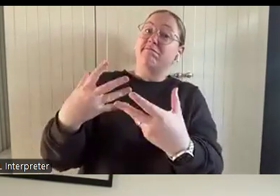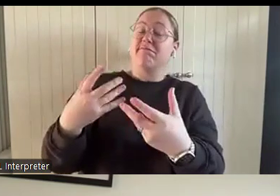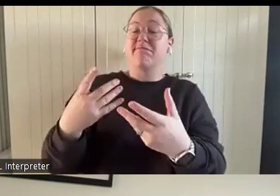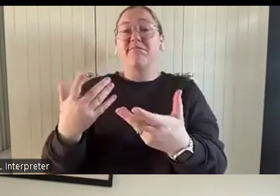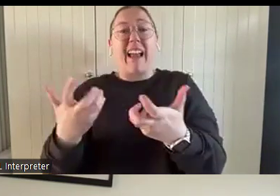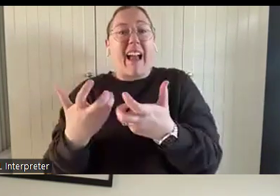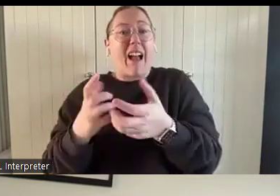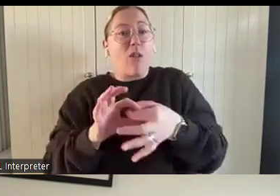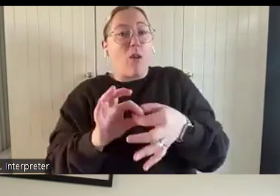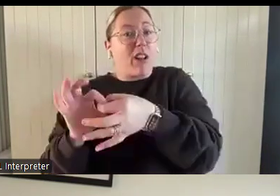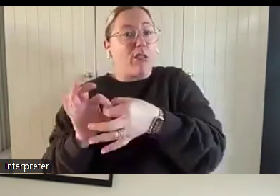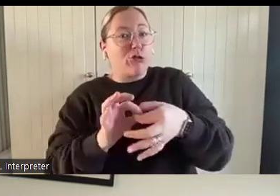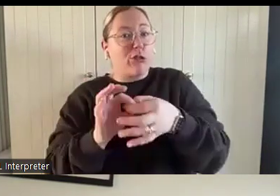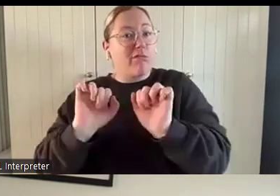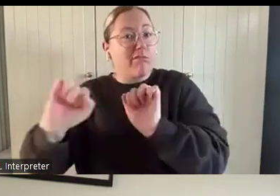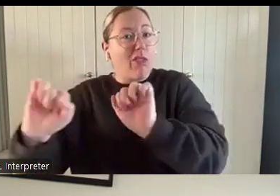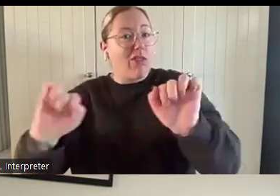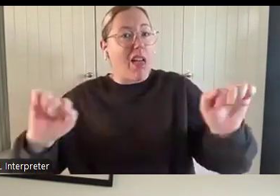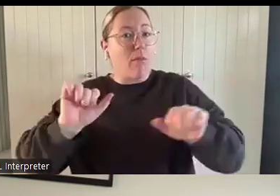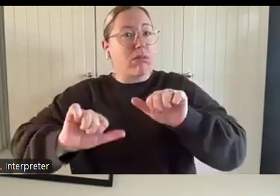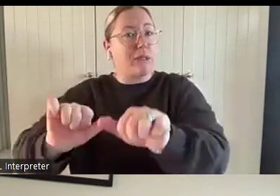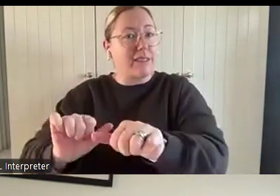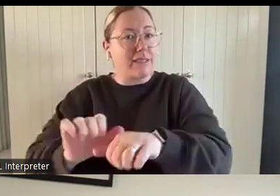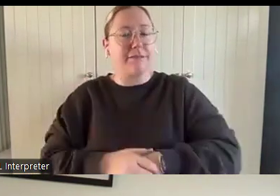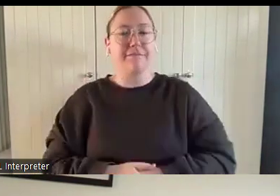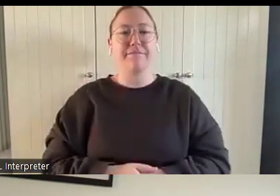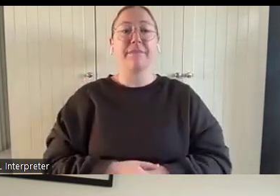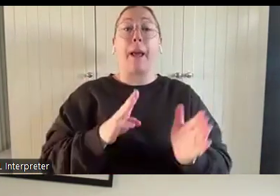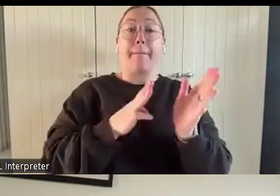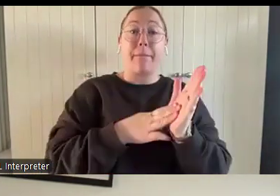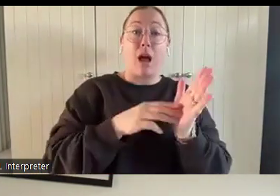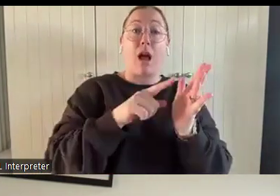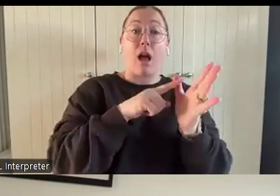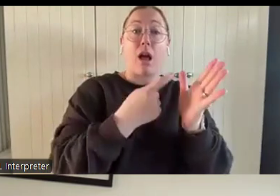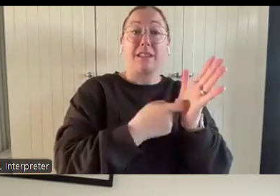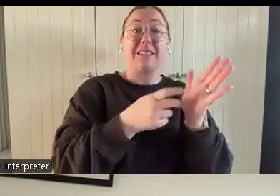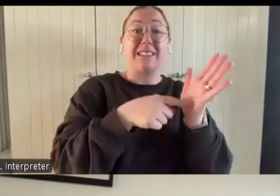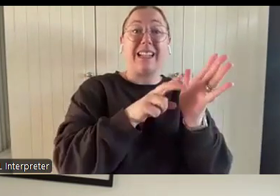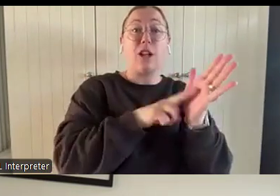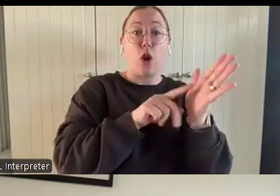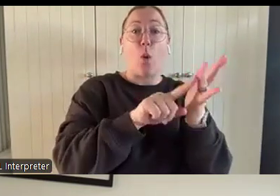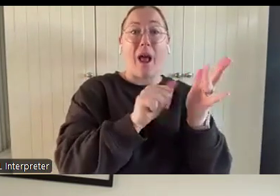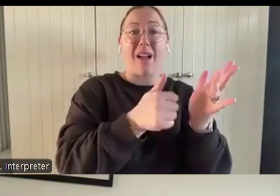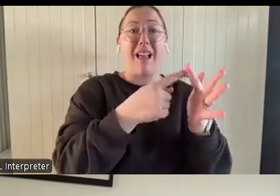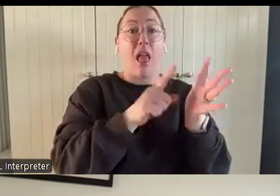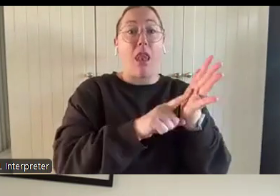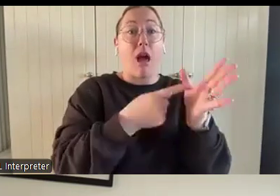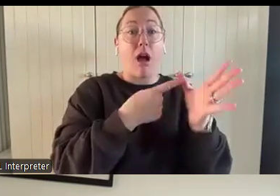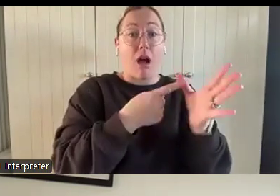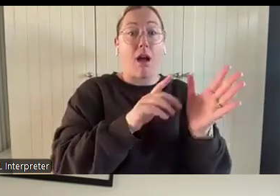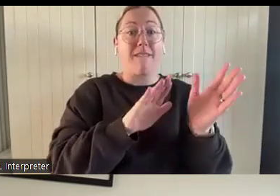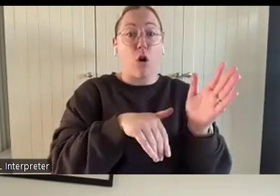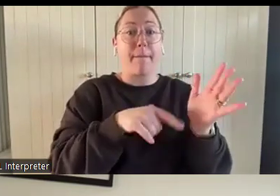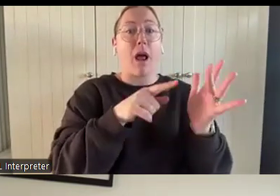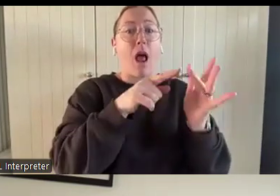followed. We're really excited to be joined by Martino and Ella from International Mixed Ability Sports, otherwise known as